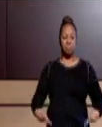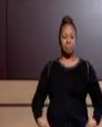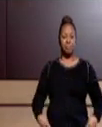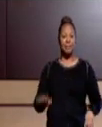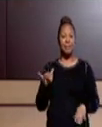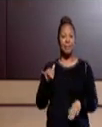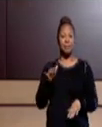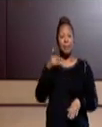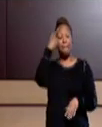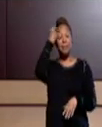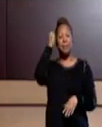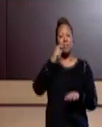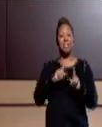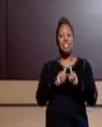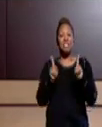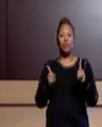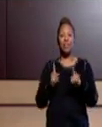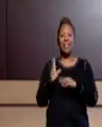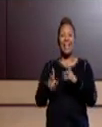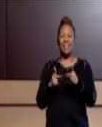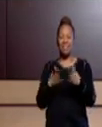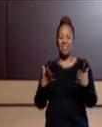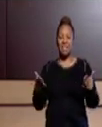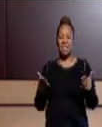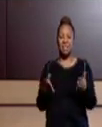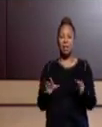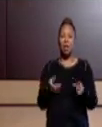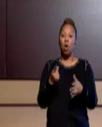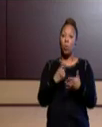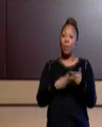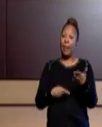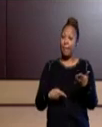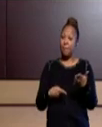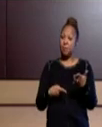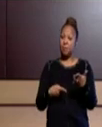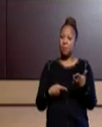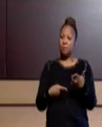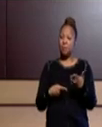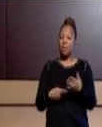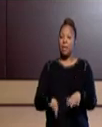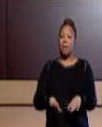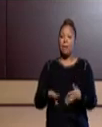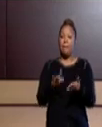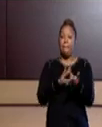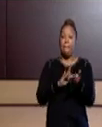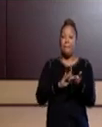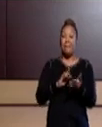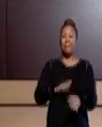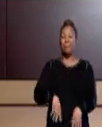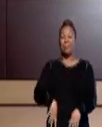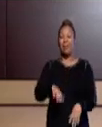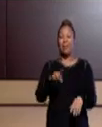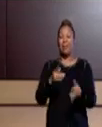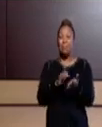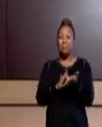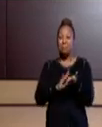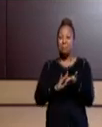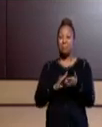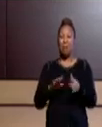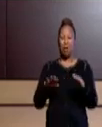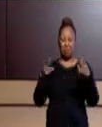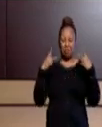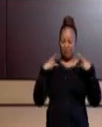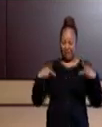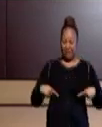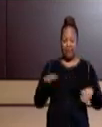does, because of the different kind of chemicals. What happens is this: dopamine and adrenaline, serotonin,